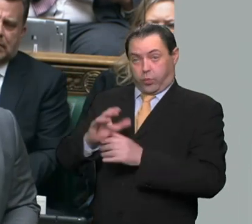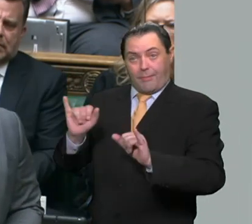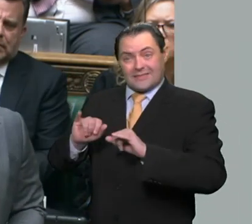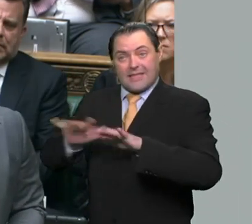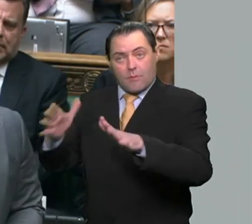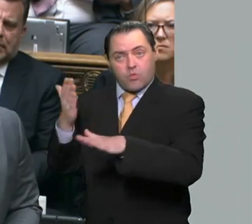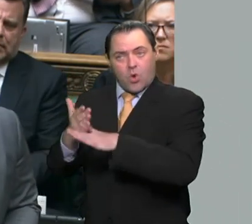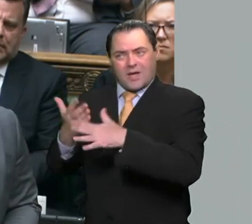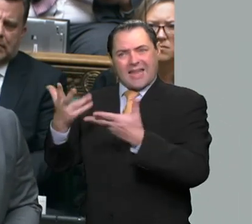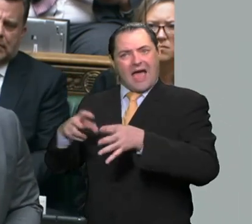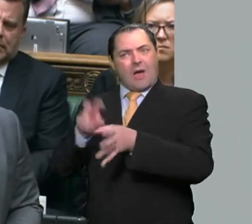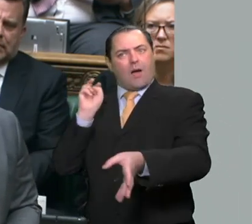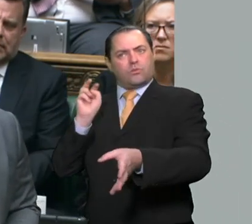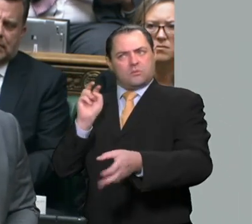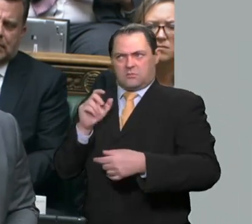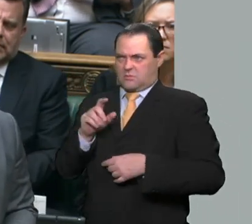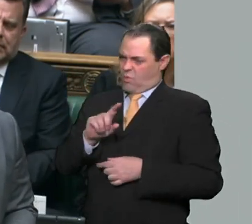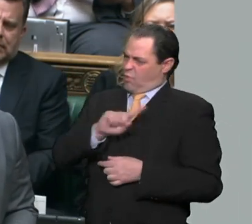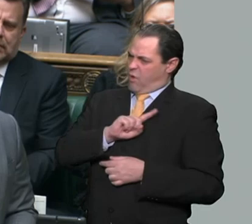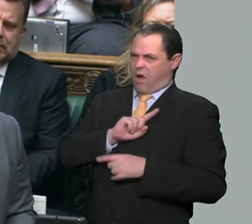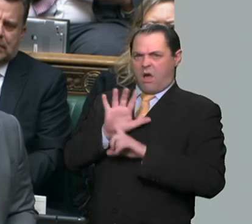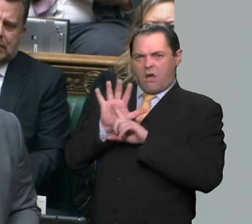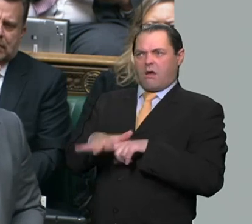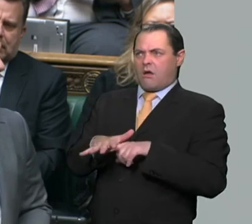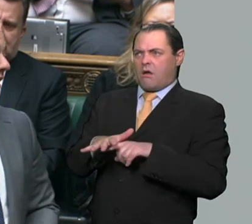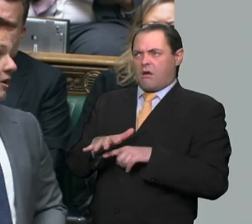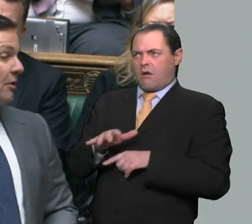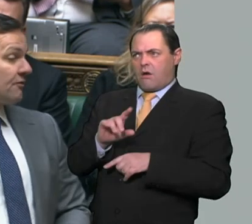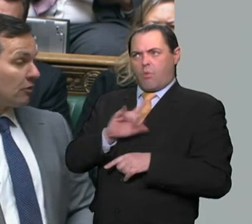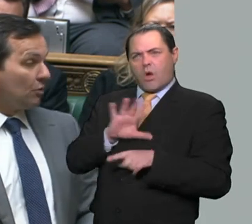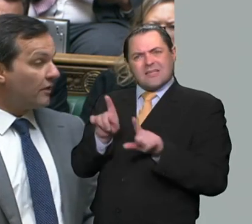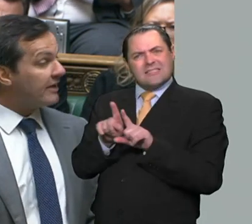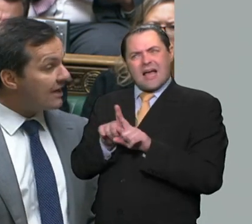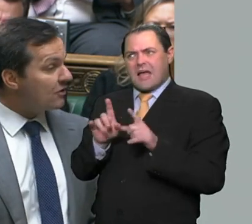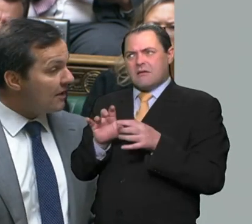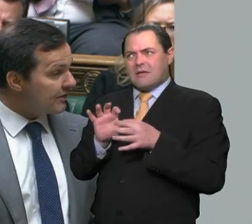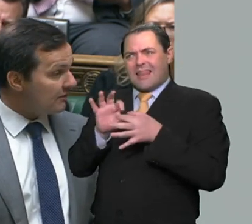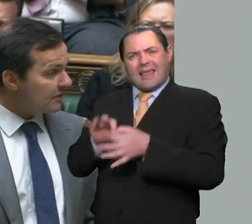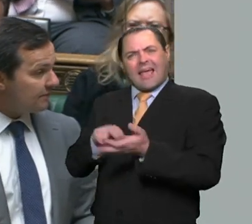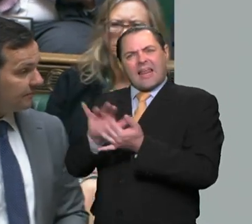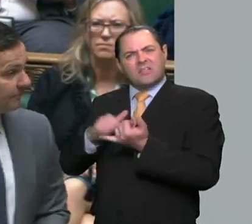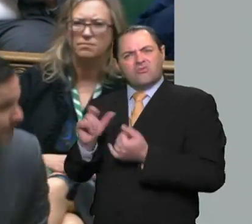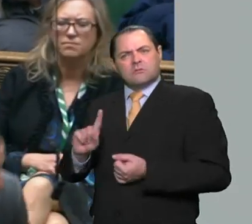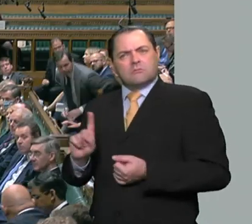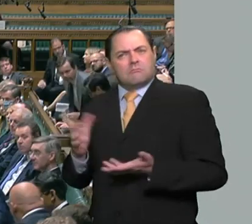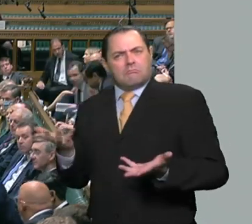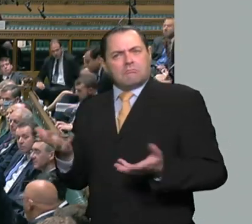my right honourable friend set out why the same approach isn't being taken to protect the most vulnerable in the National Health Service?